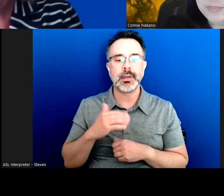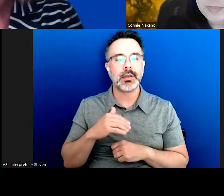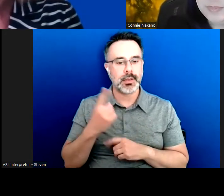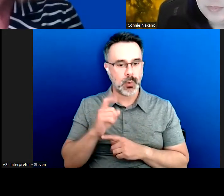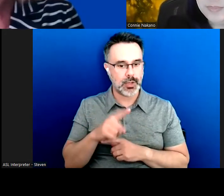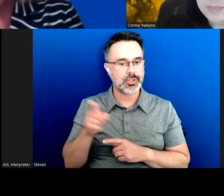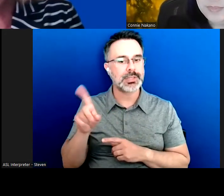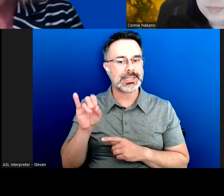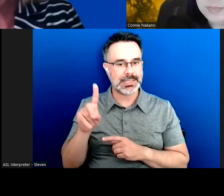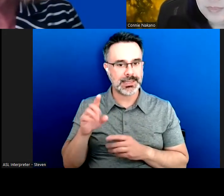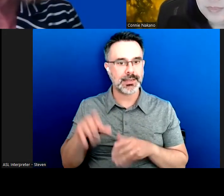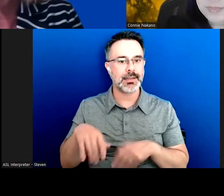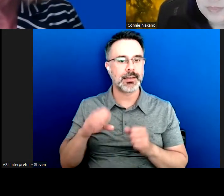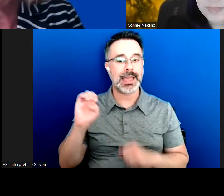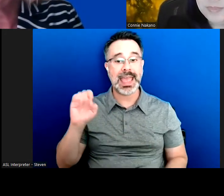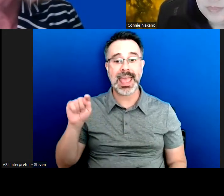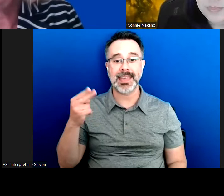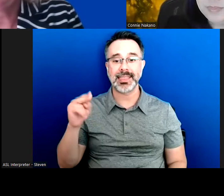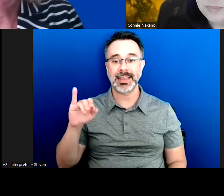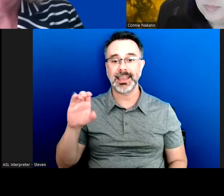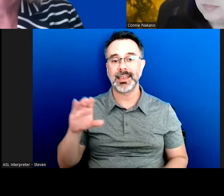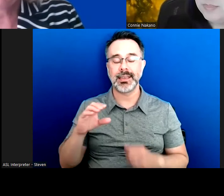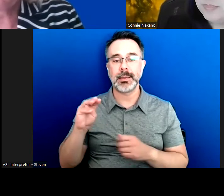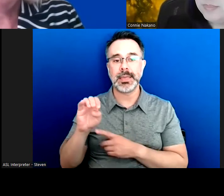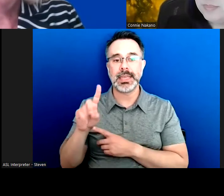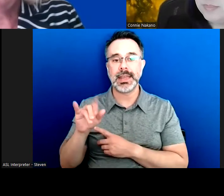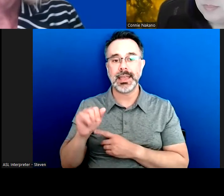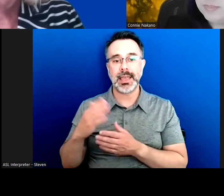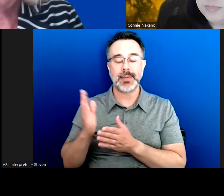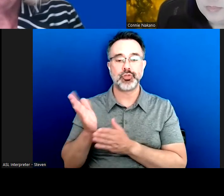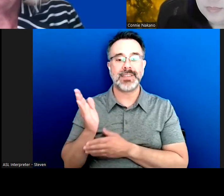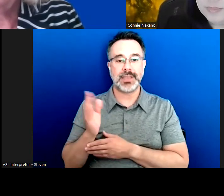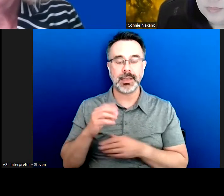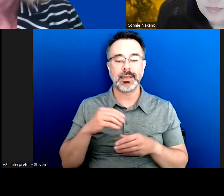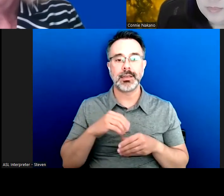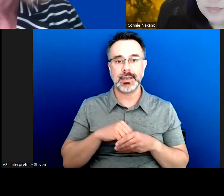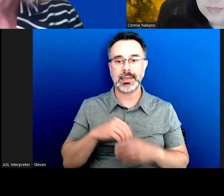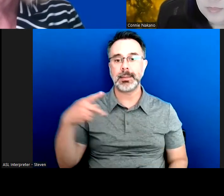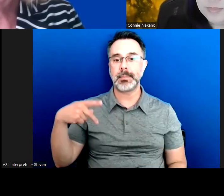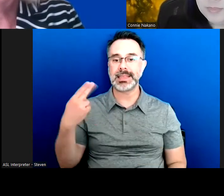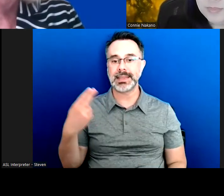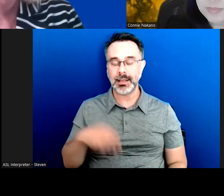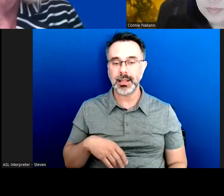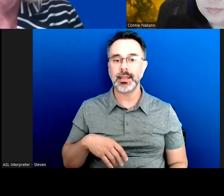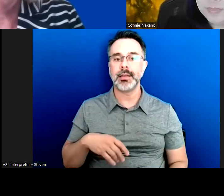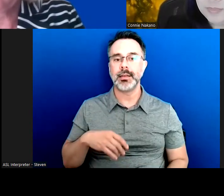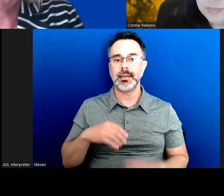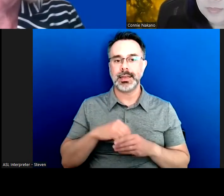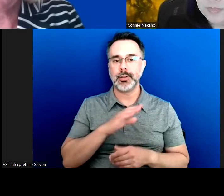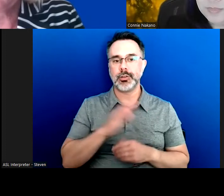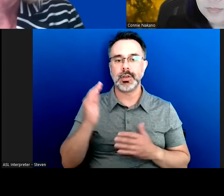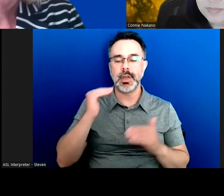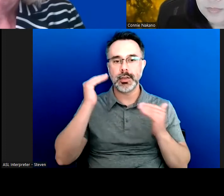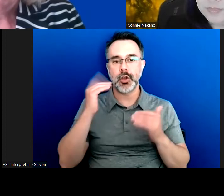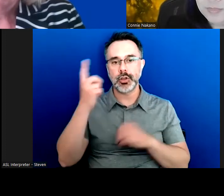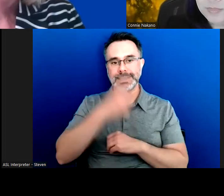an ethnic media briefing last week at Choice and Aging in Pleasant Hill, her adult day health